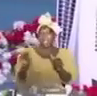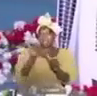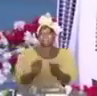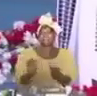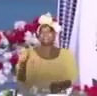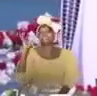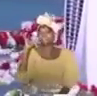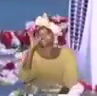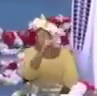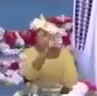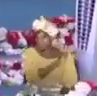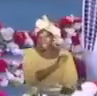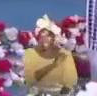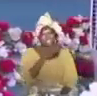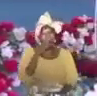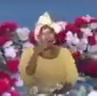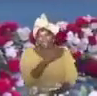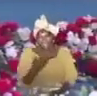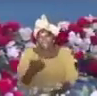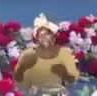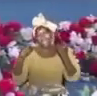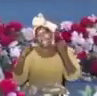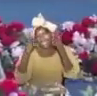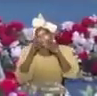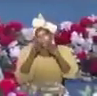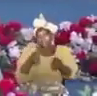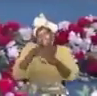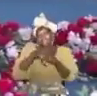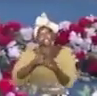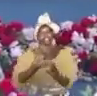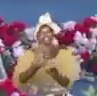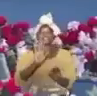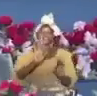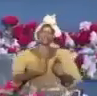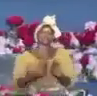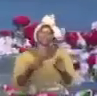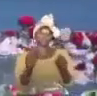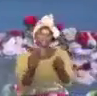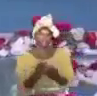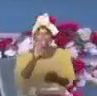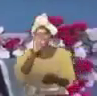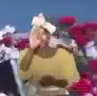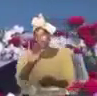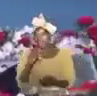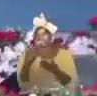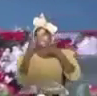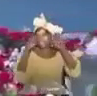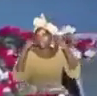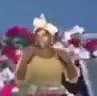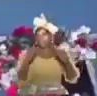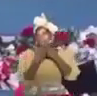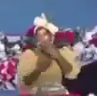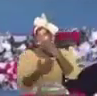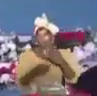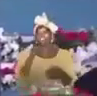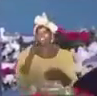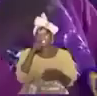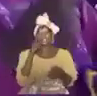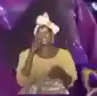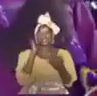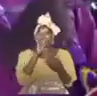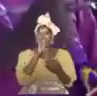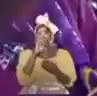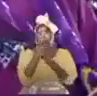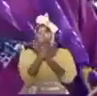is inconsistent with the speakings of God, by the power of the blood, it will let you go this night.